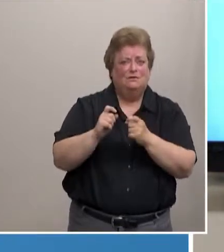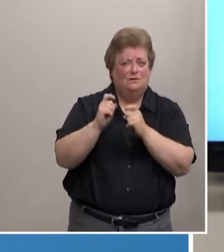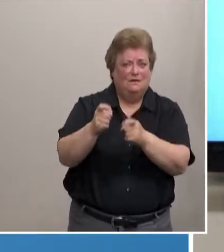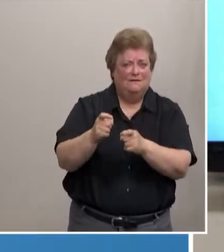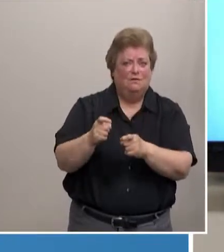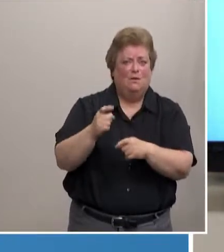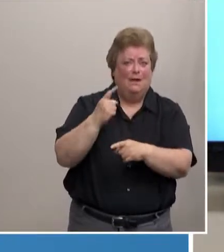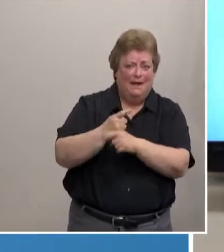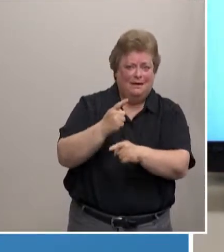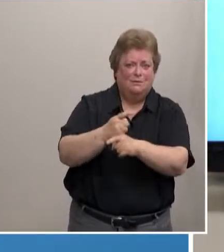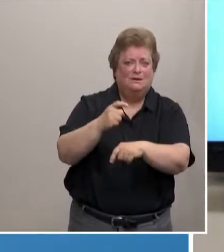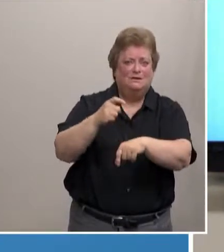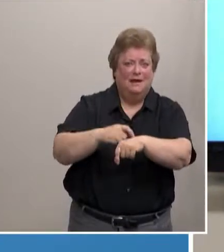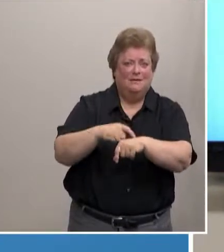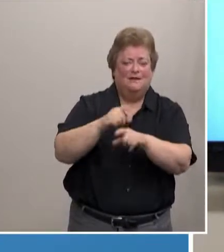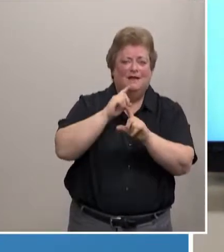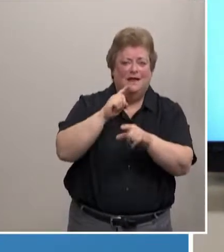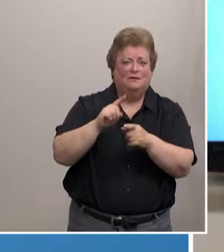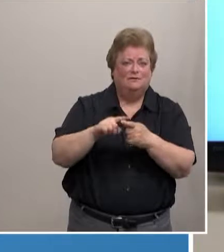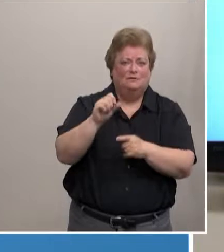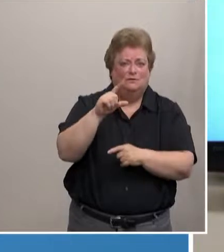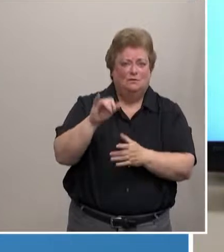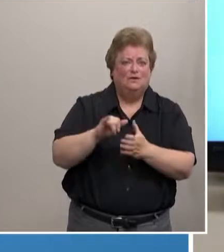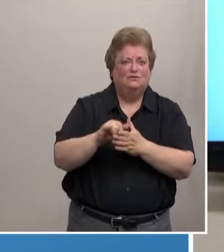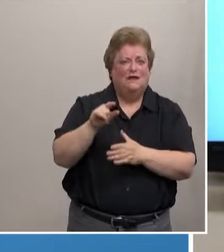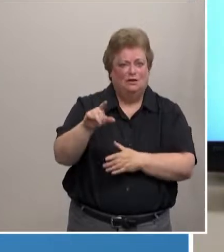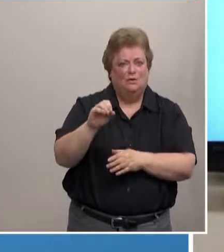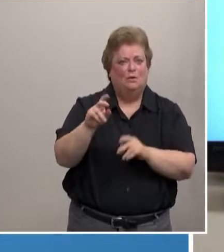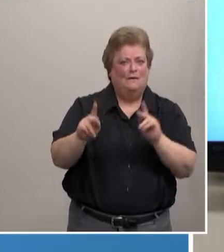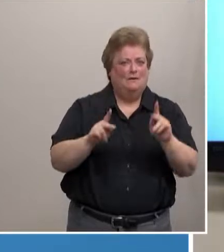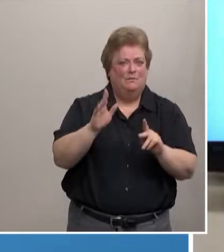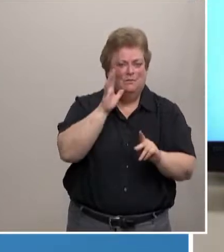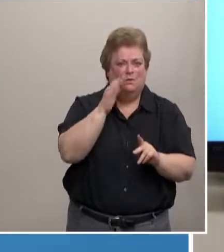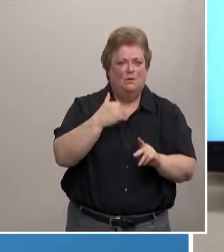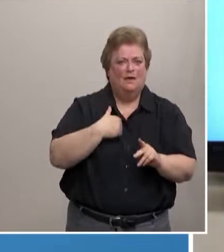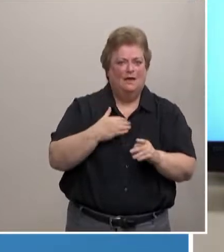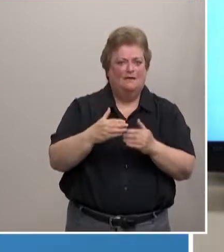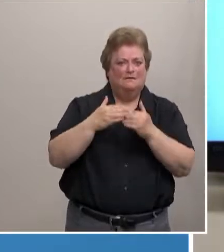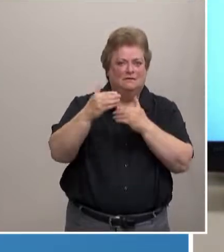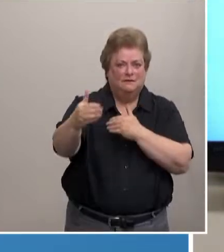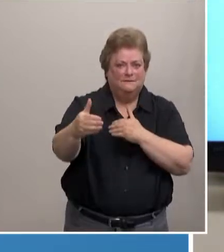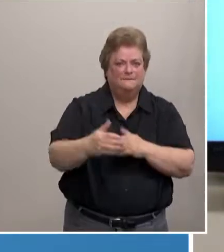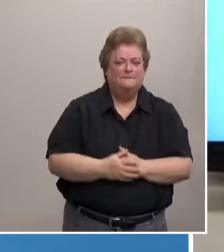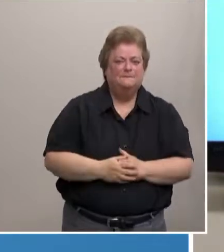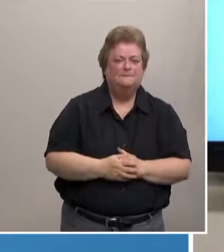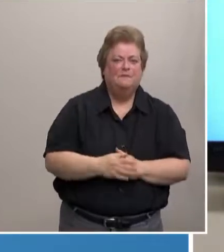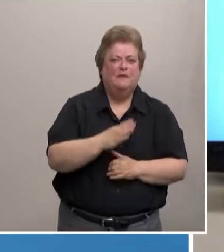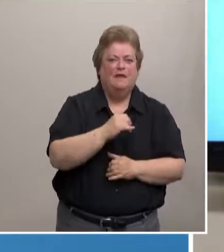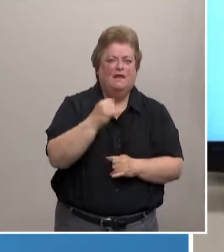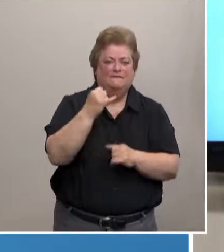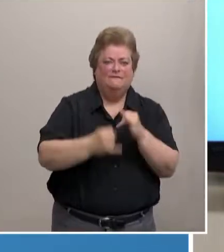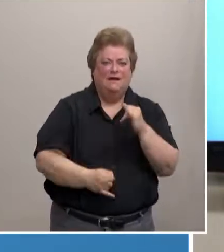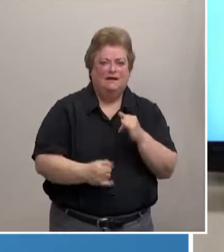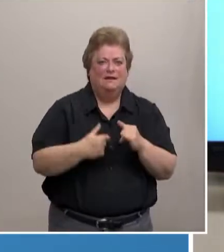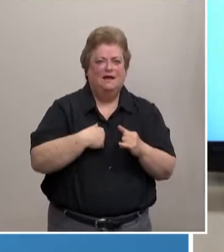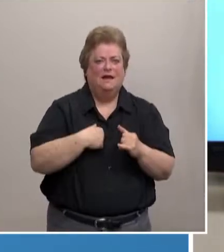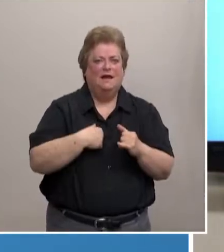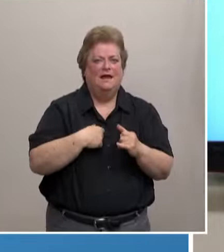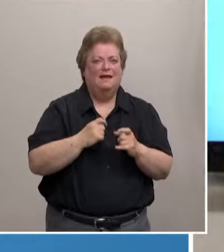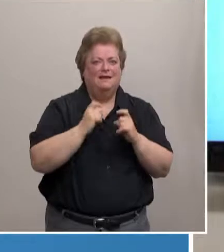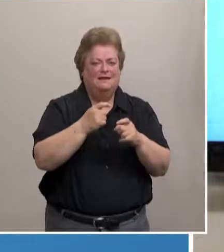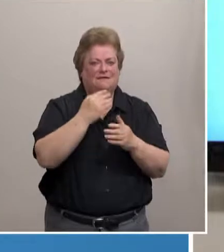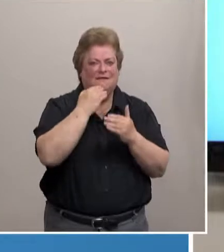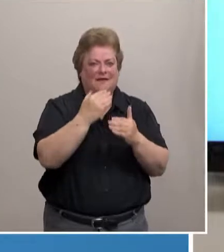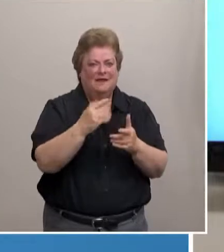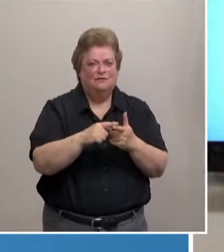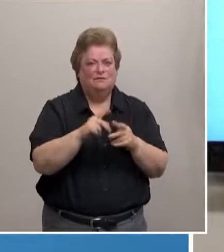timely answers to the questions that you and the public will continue to have as we move forward. And finally, I offer thanks